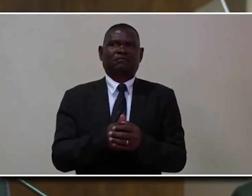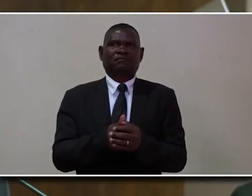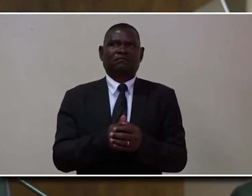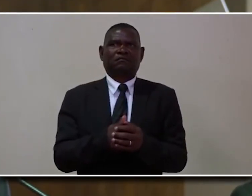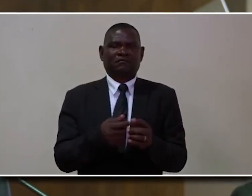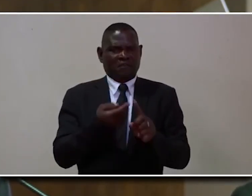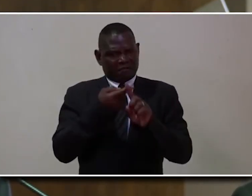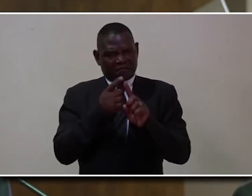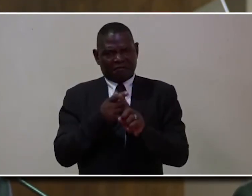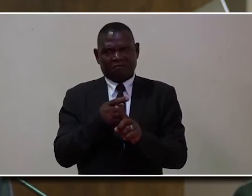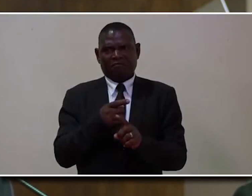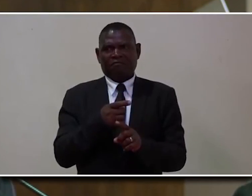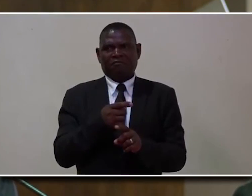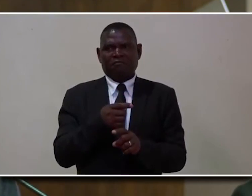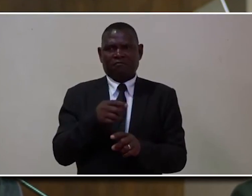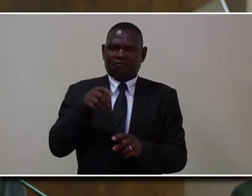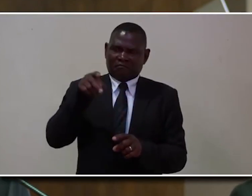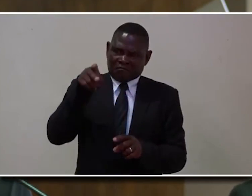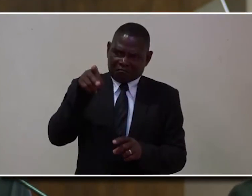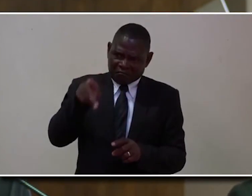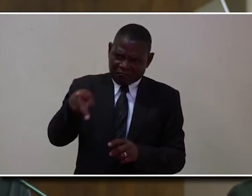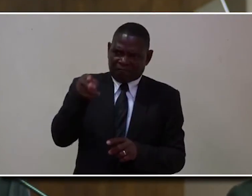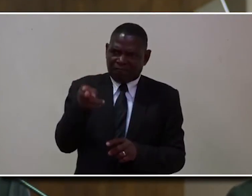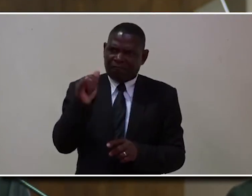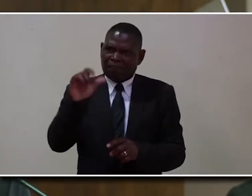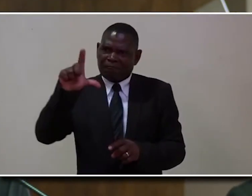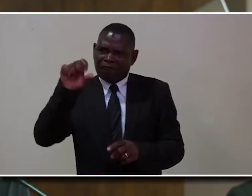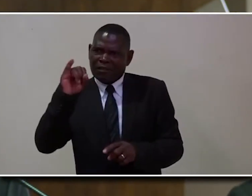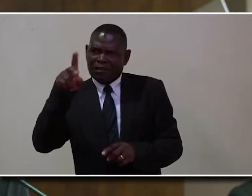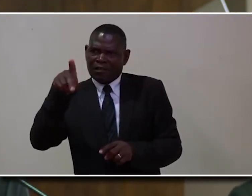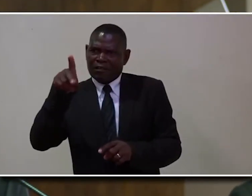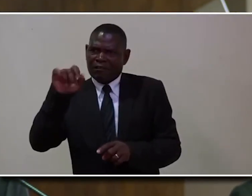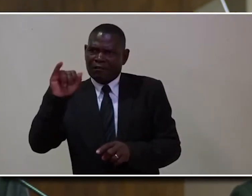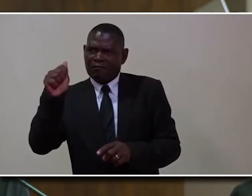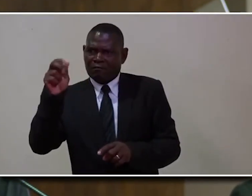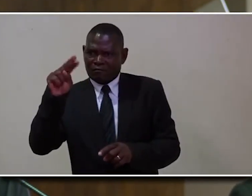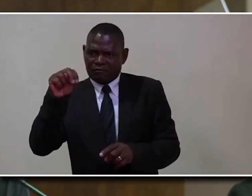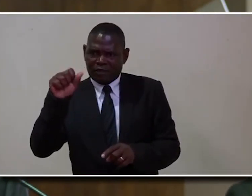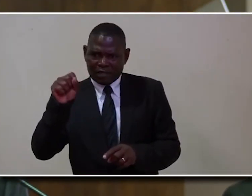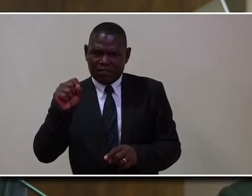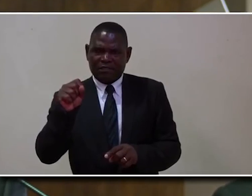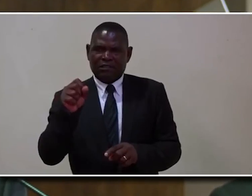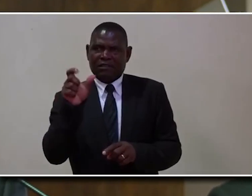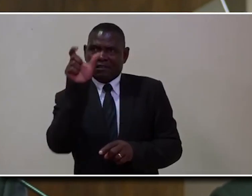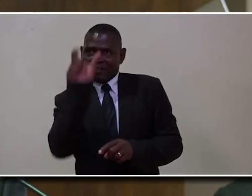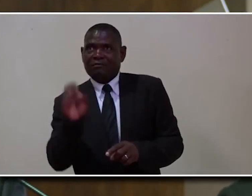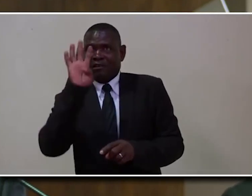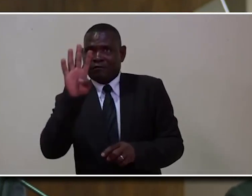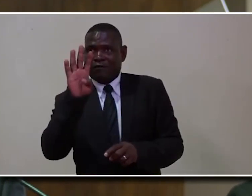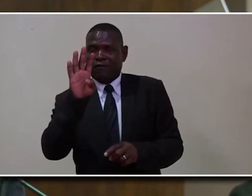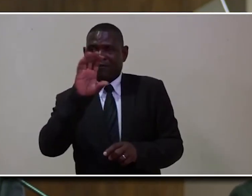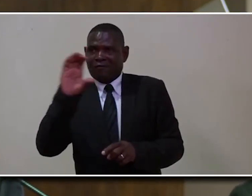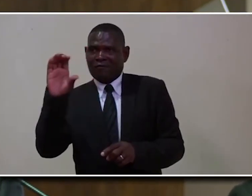of Philippians, chapter 4, verse 4. Chokera mbuku la Filipo, samba la fondi chigao cha 4. Rejoice in